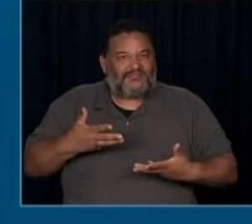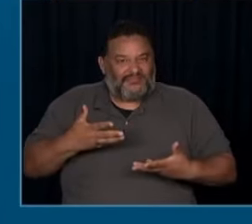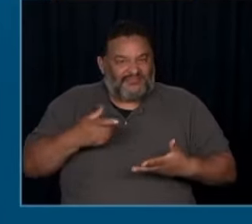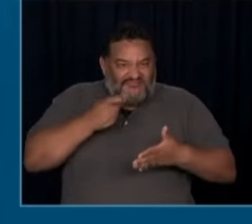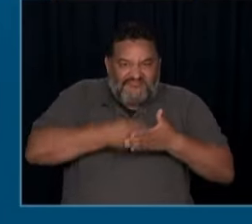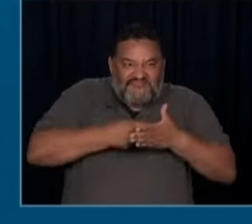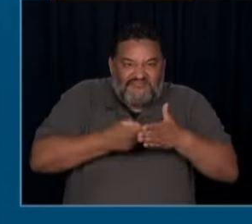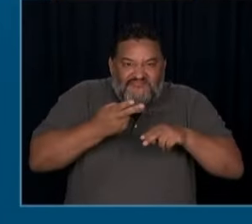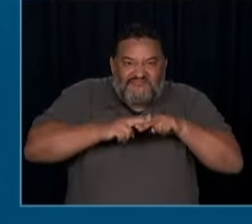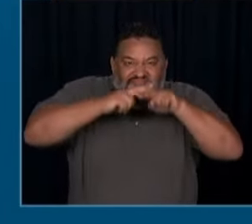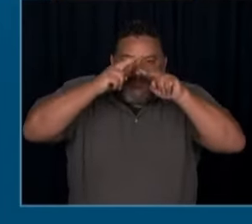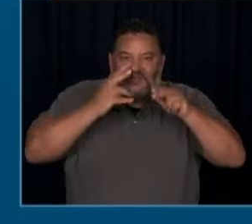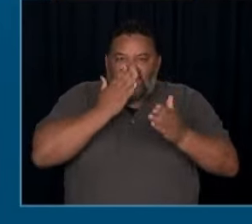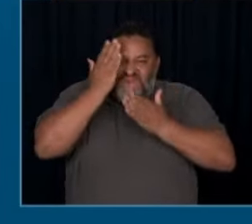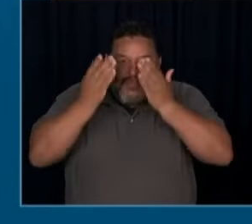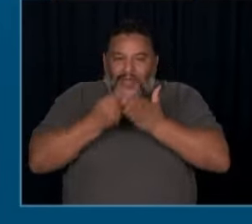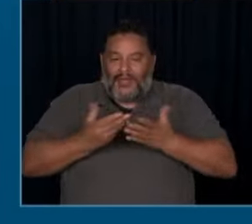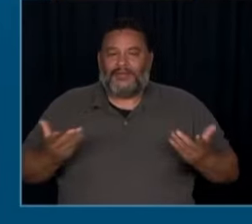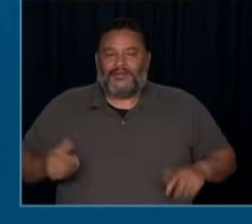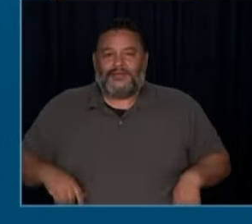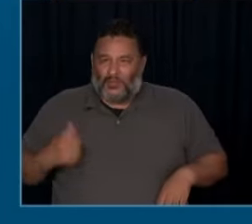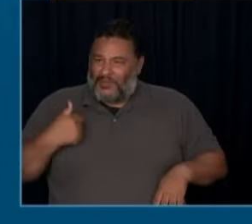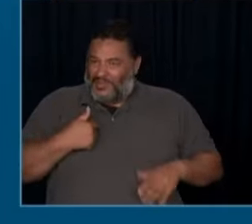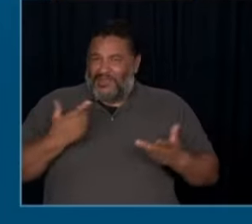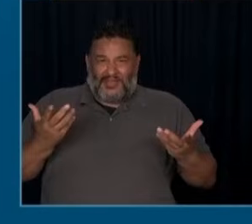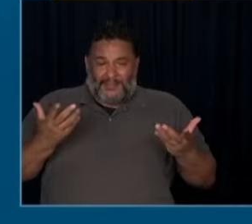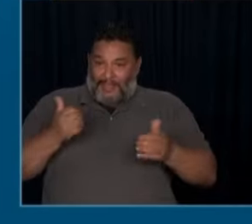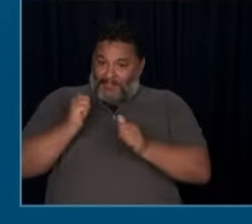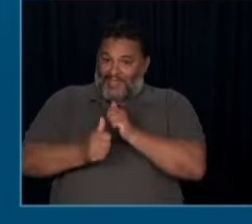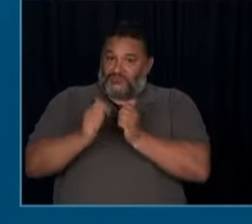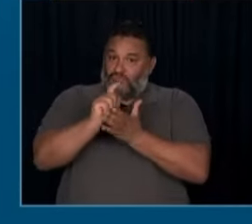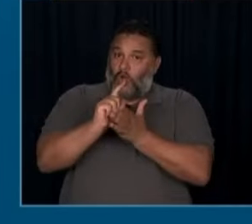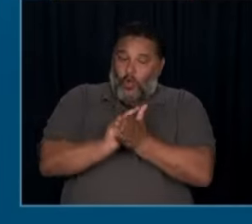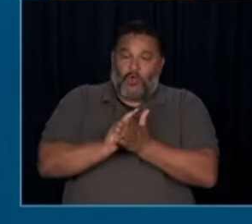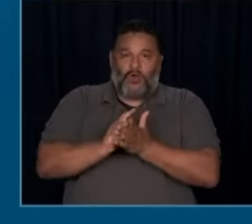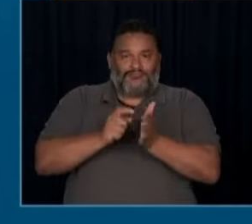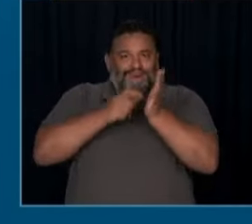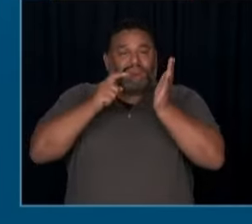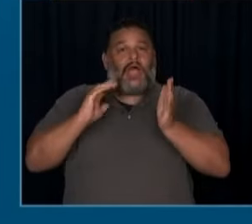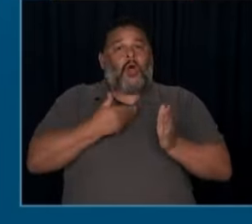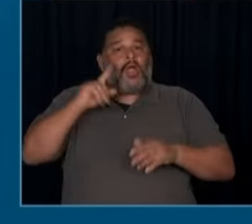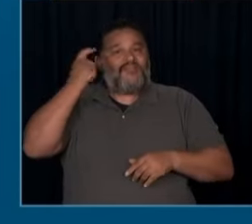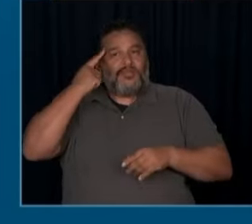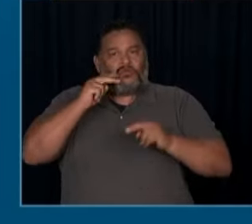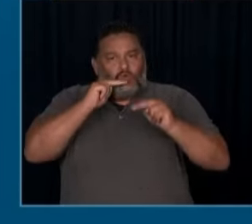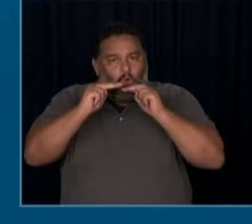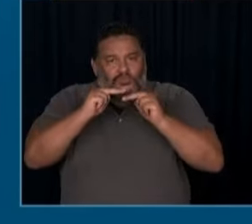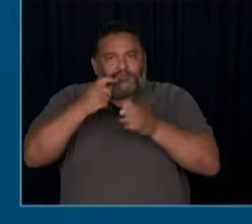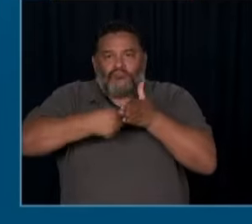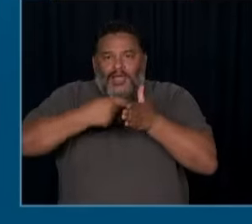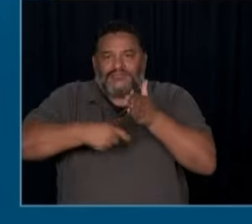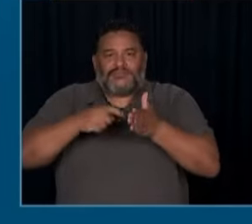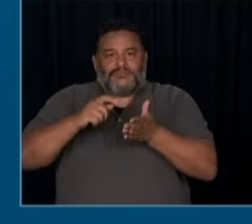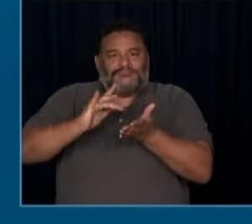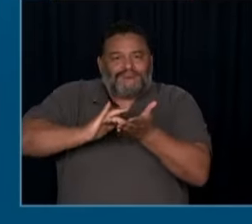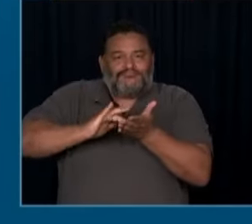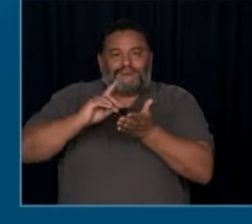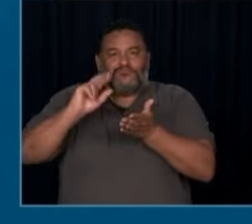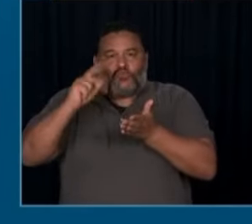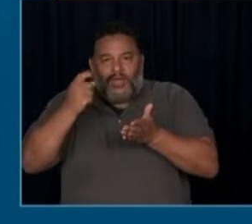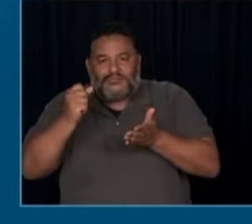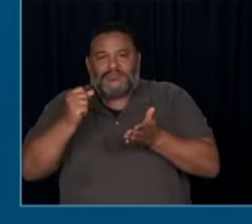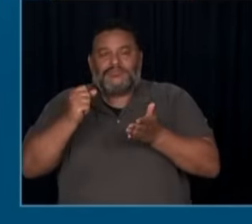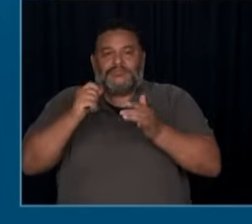We've passed legislation that mandates that our government negotiates the prices of prescription drugs. We've capped insulin